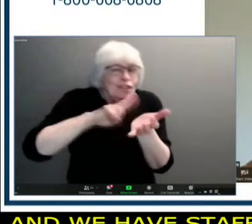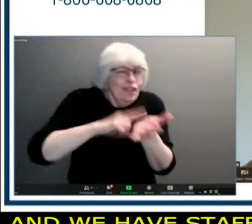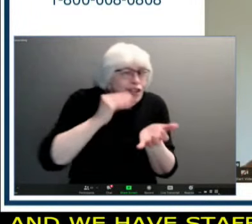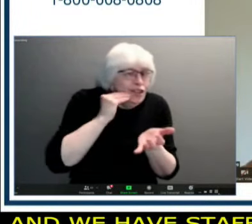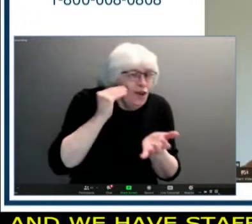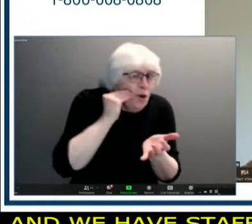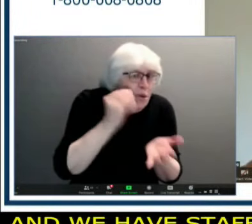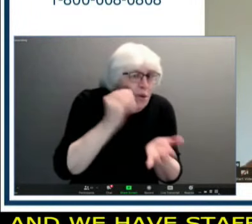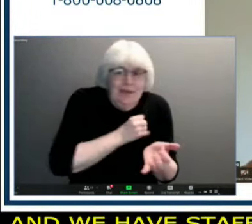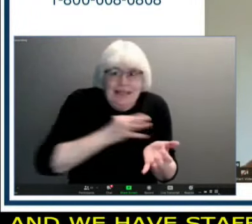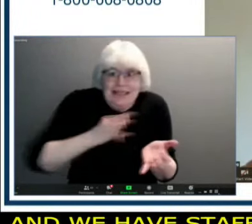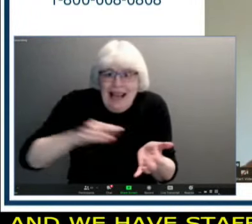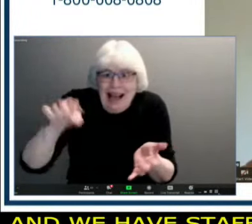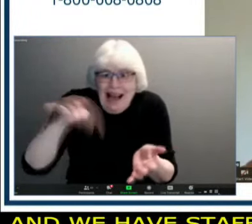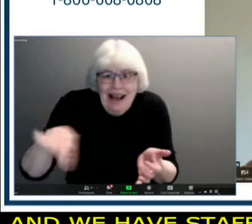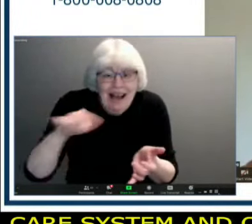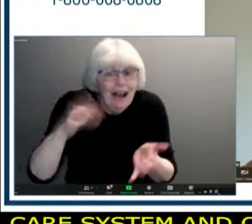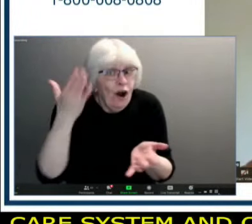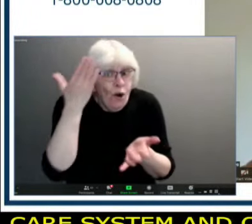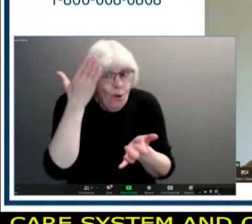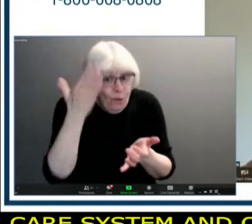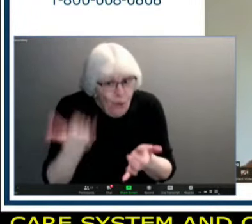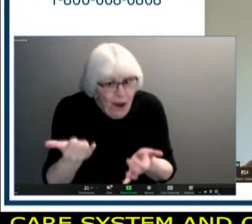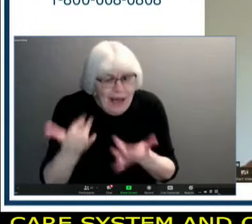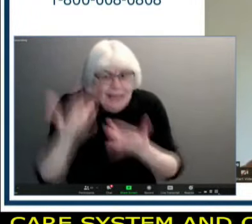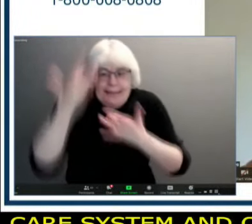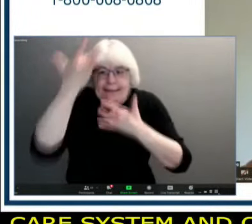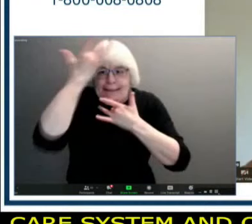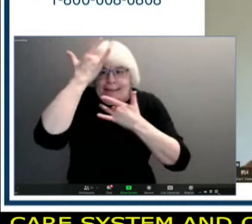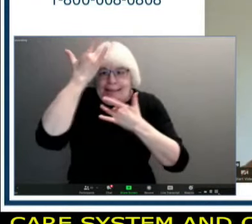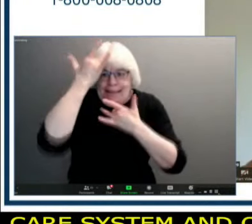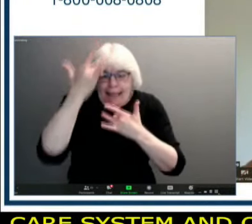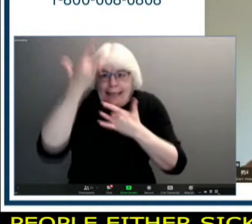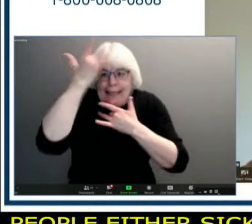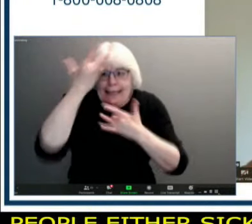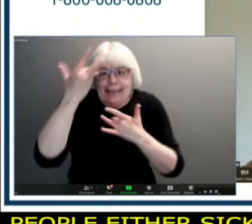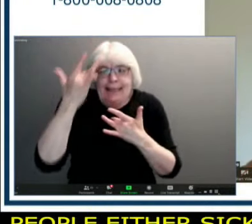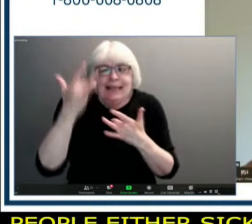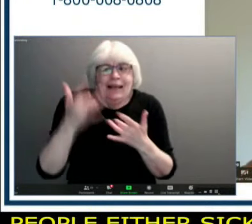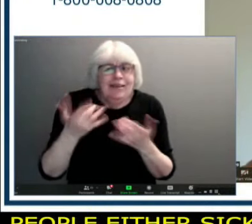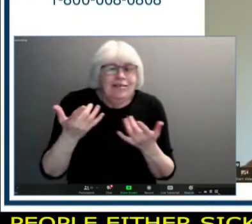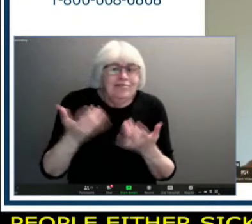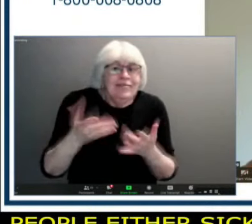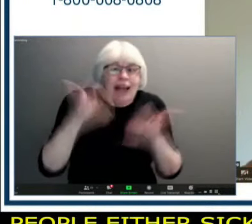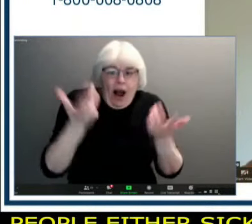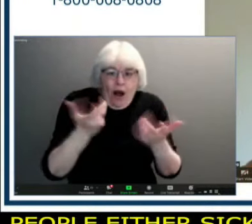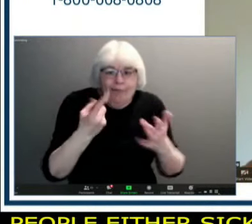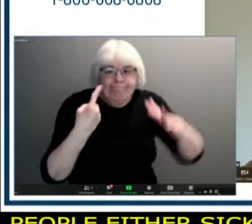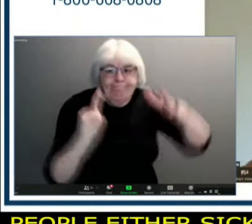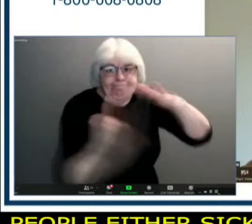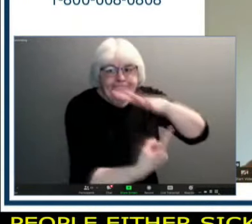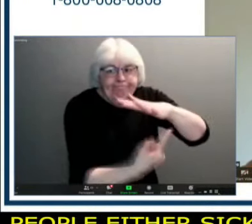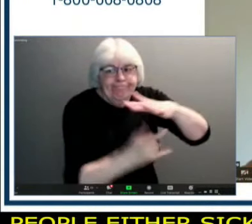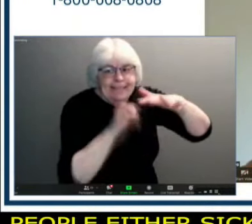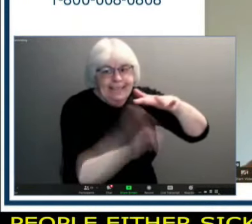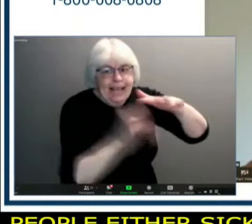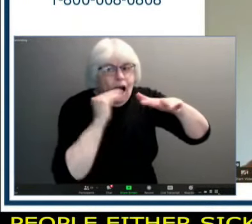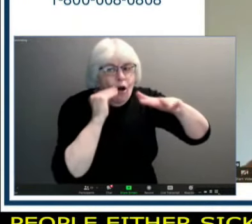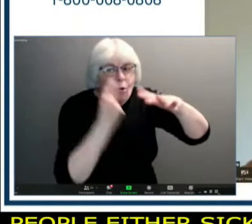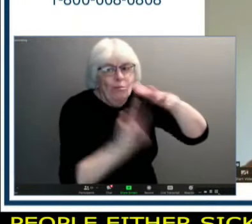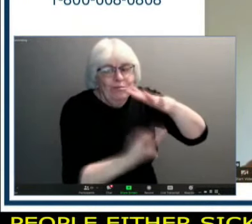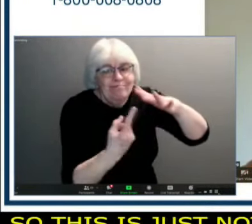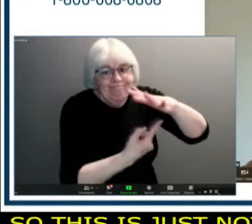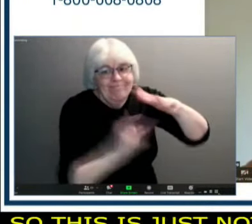isolating. So this is just not sustainable. And we need to lock down even further to lessen the impact and make sure that we